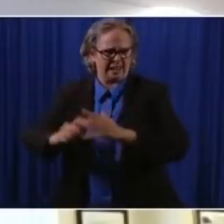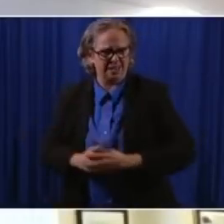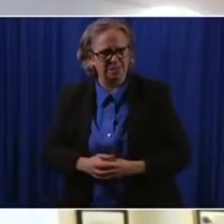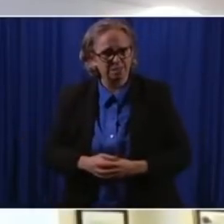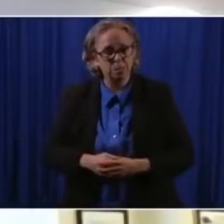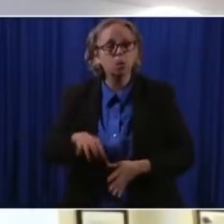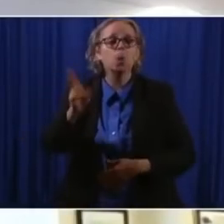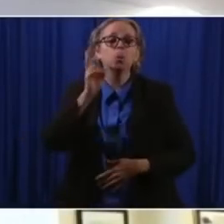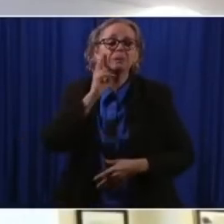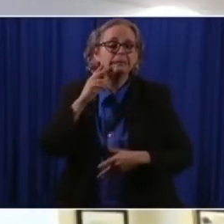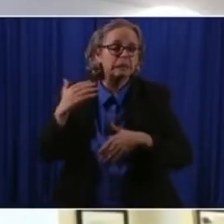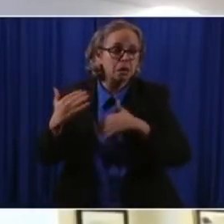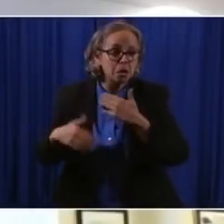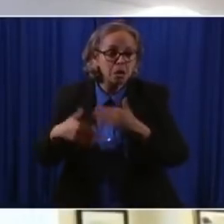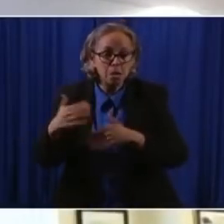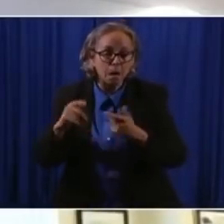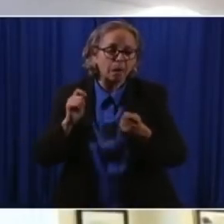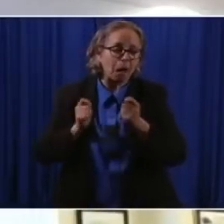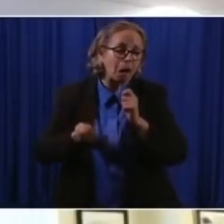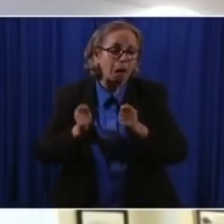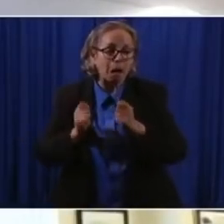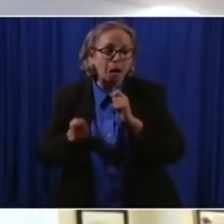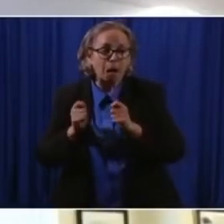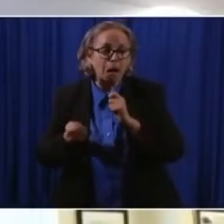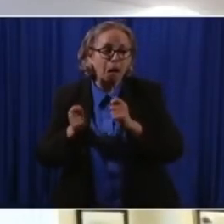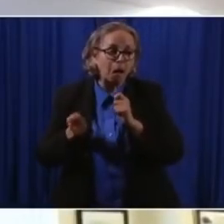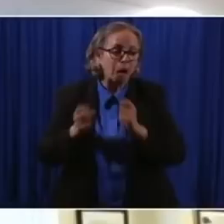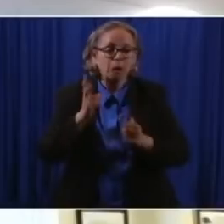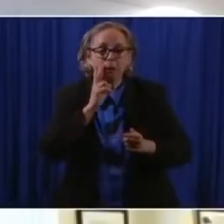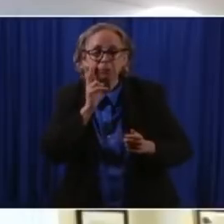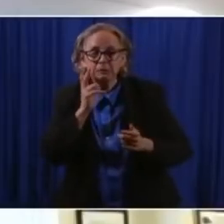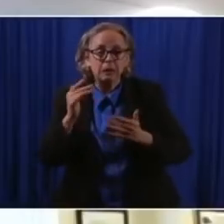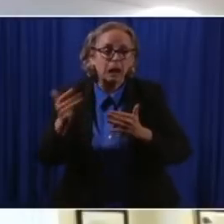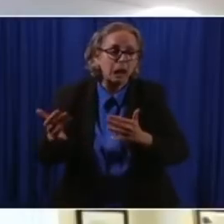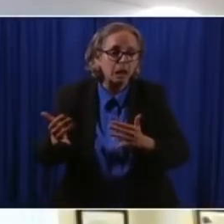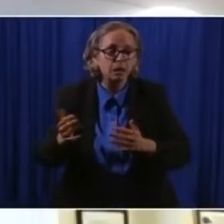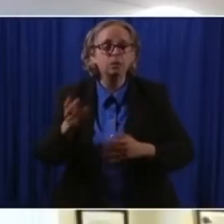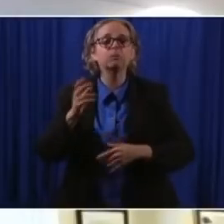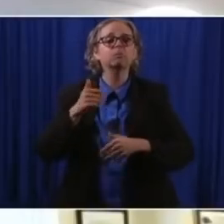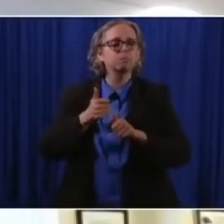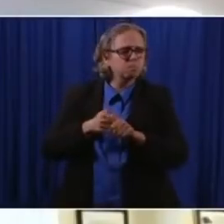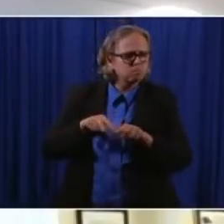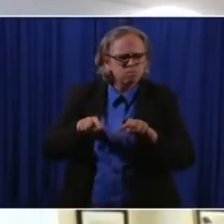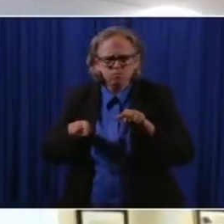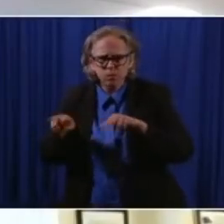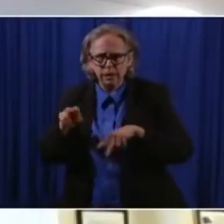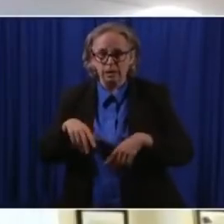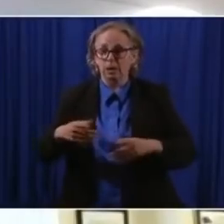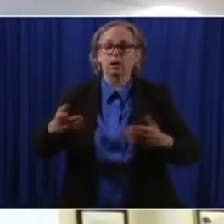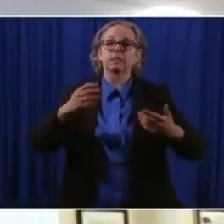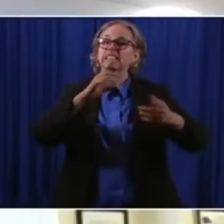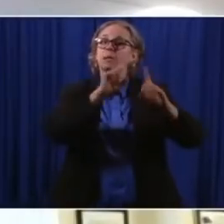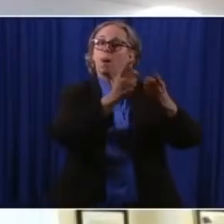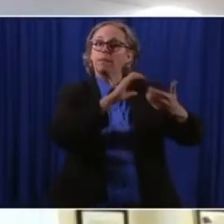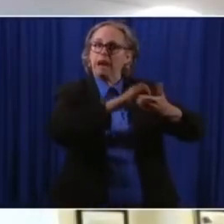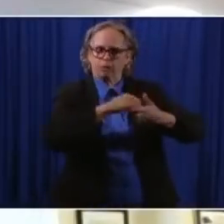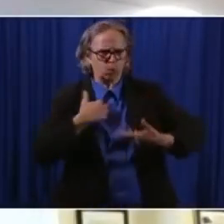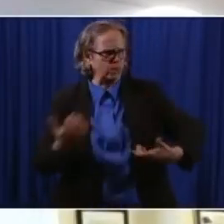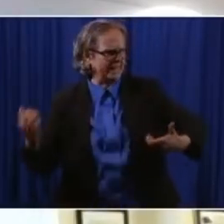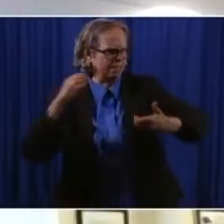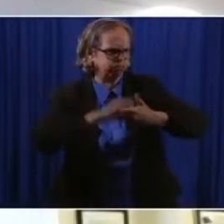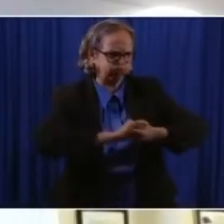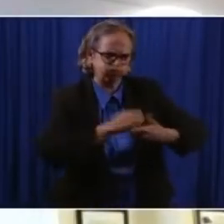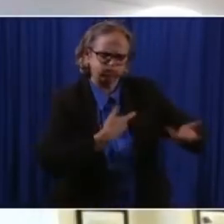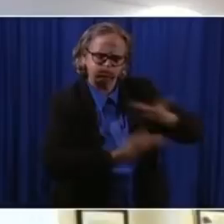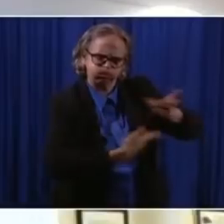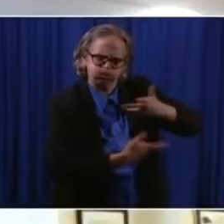monitor through the data the Department of Health provides and our local Summit County Health Department provides us as